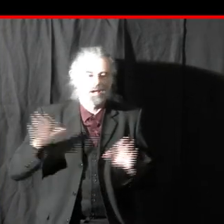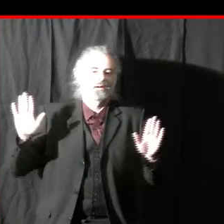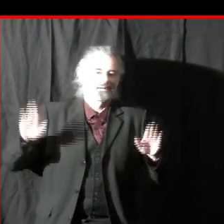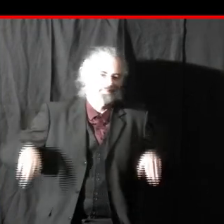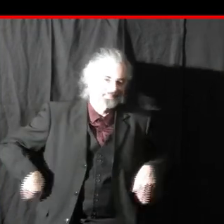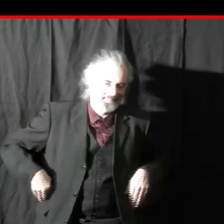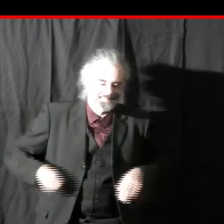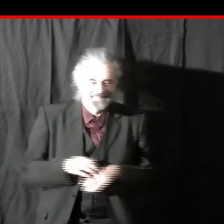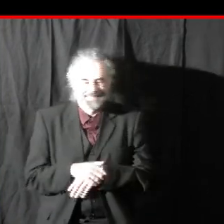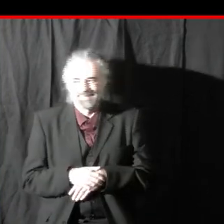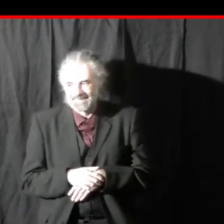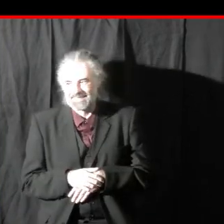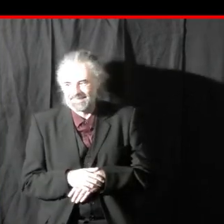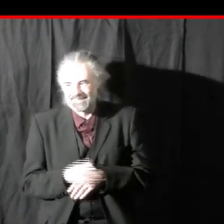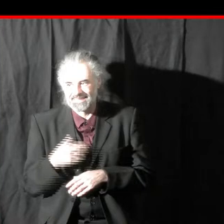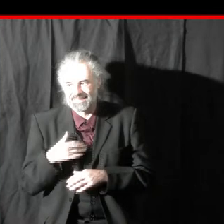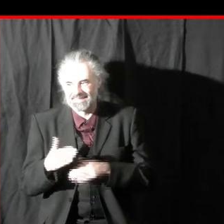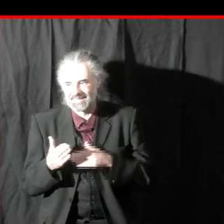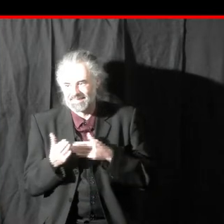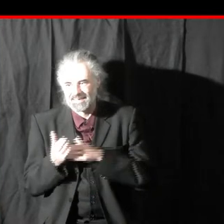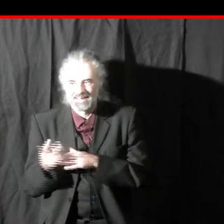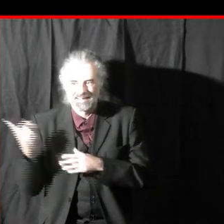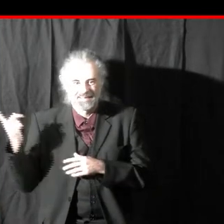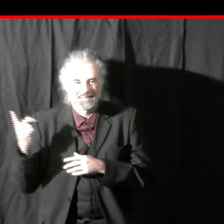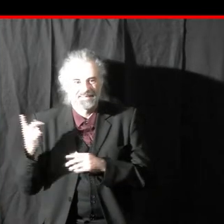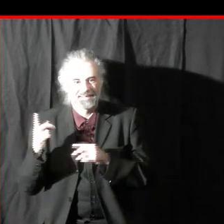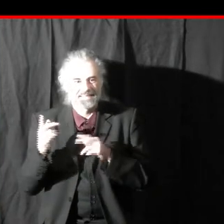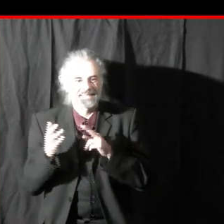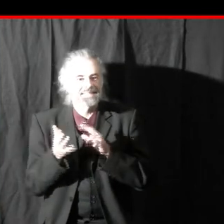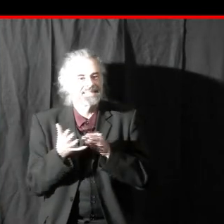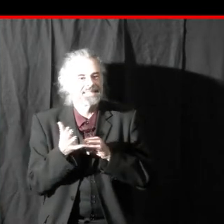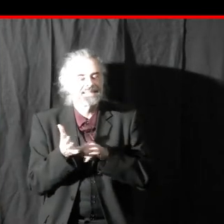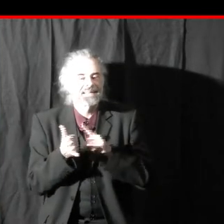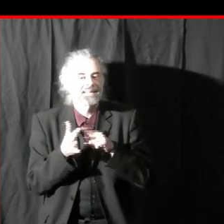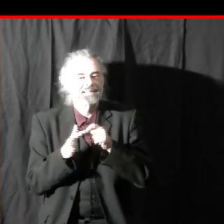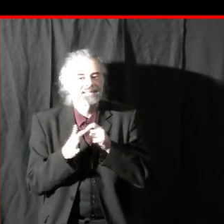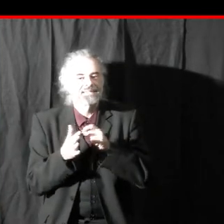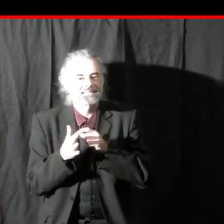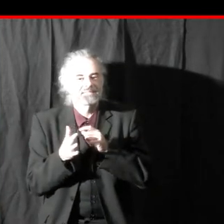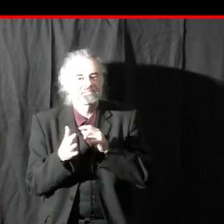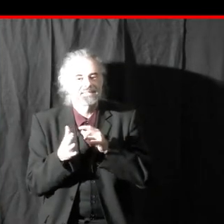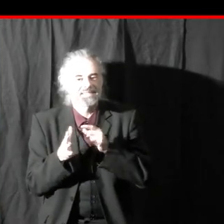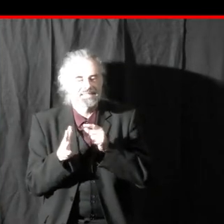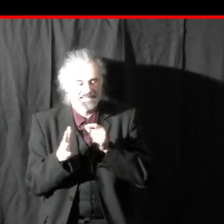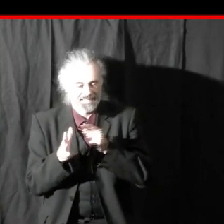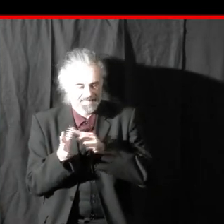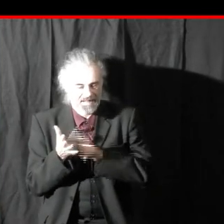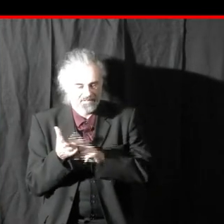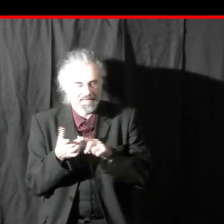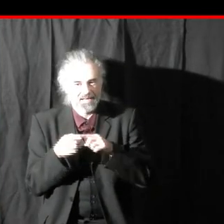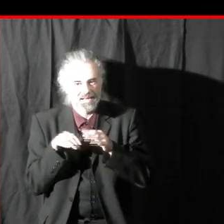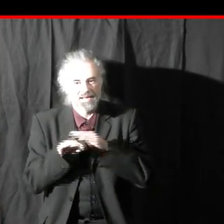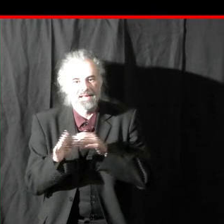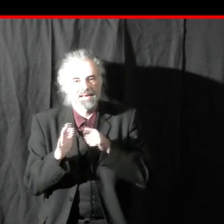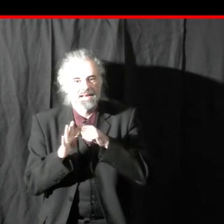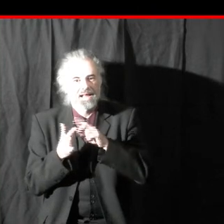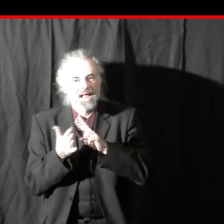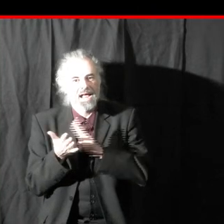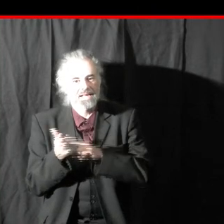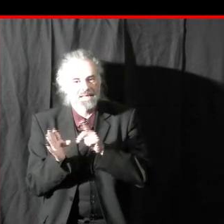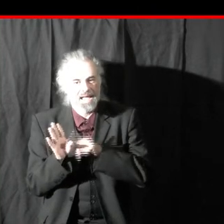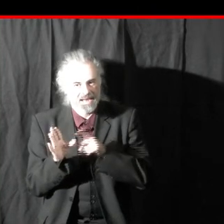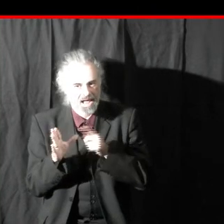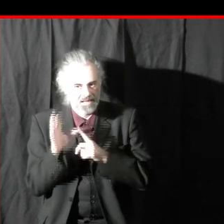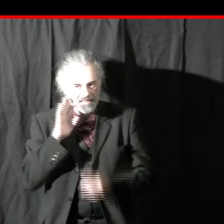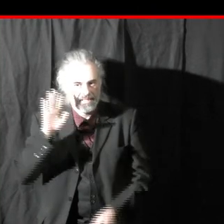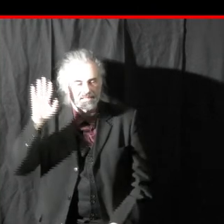her. You gave your voice to Stephanie in Kenya. Thank you. Yes. So, Stephanie, you called out stop just when the professor